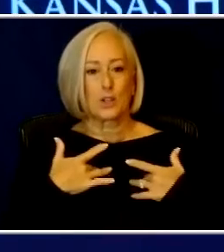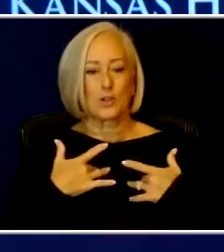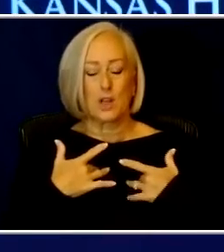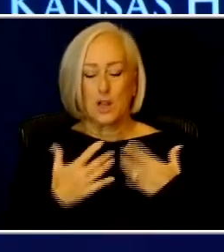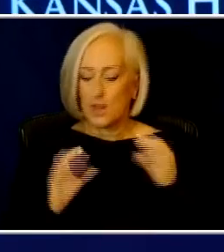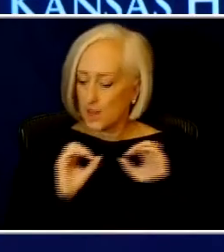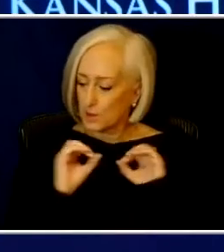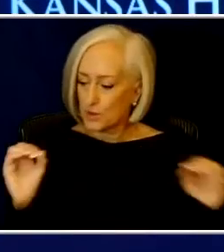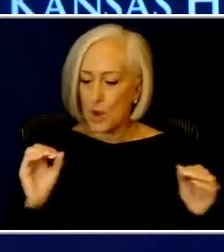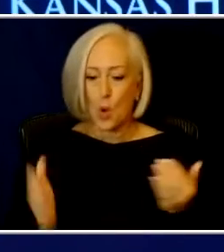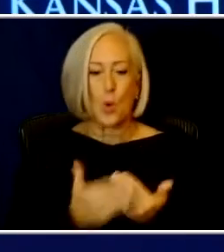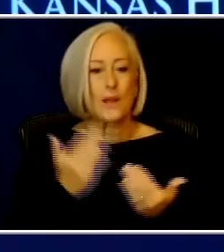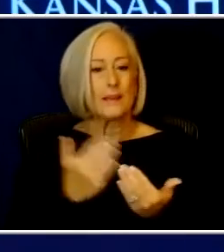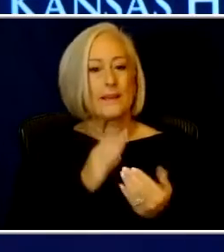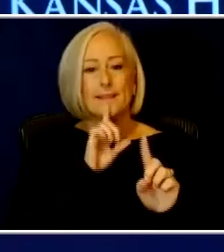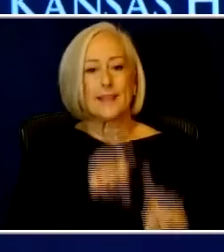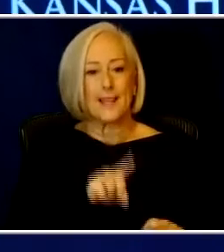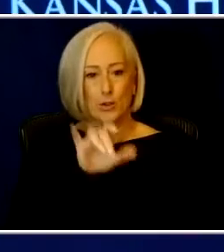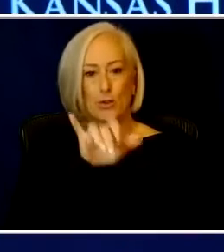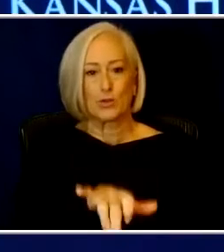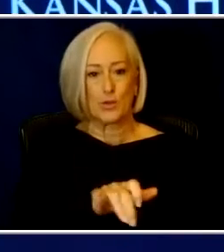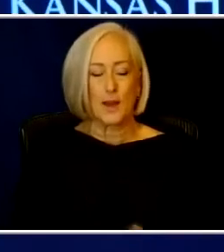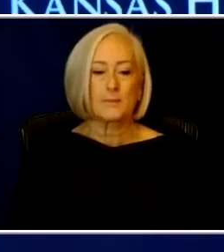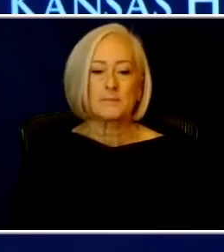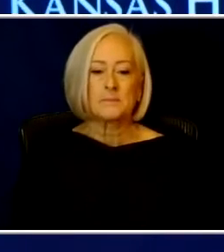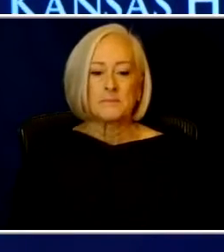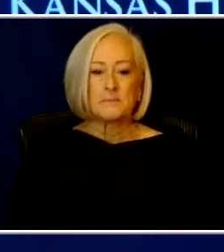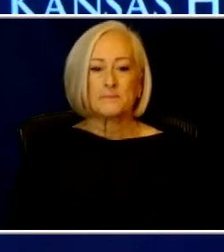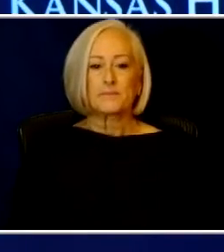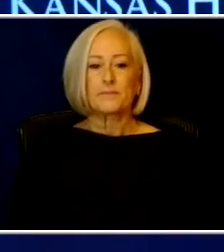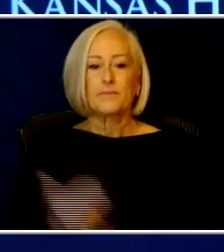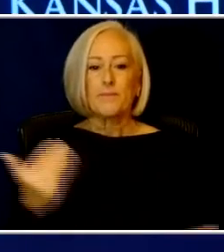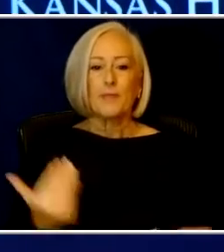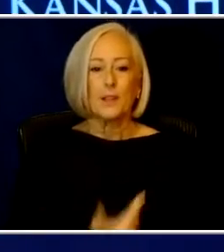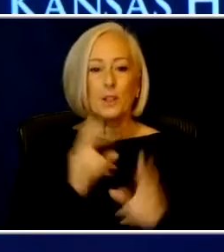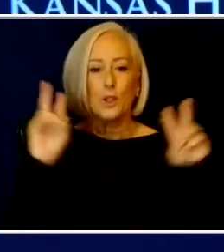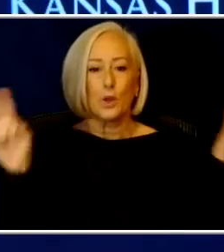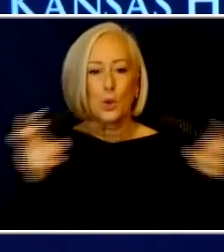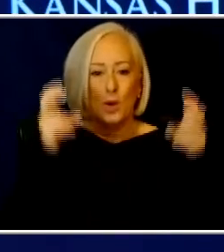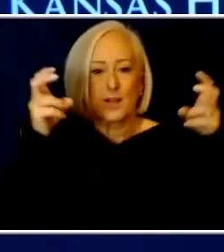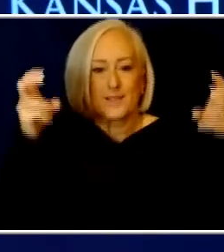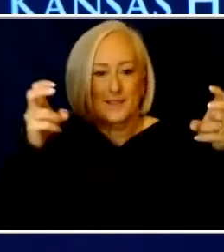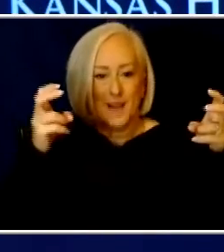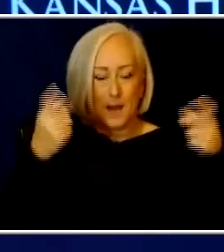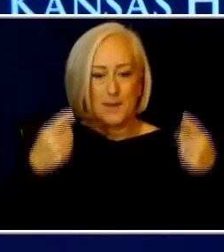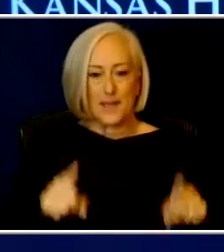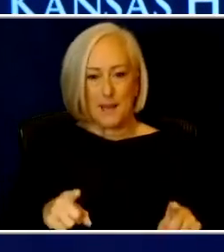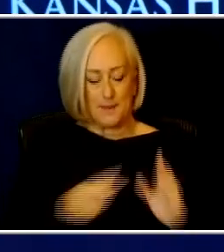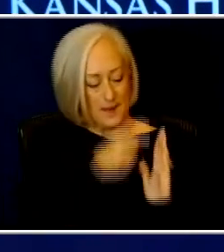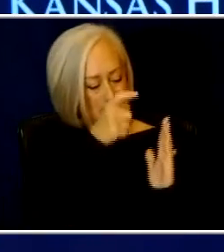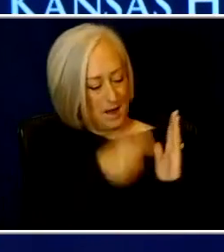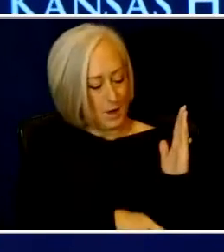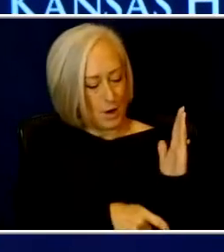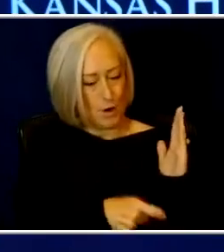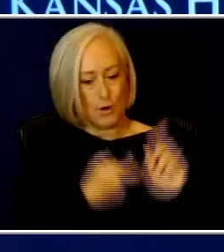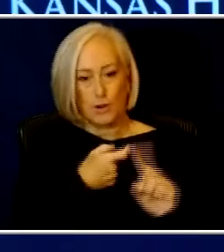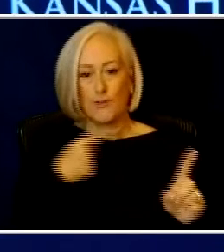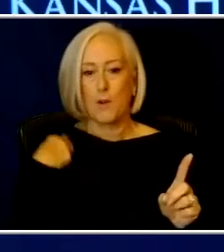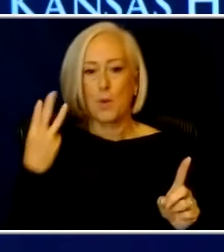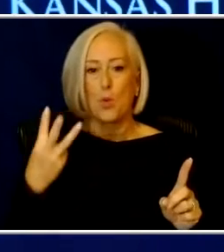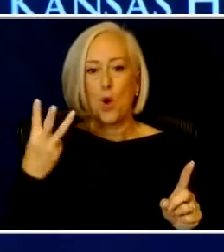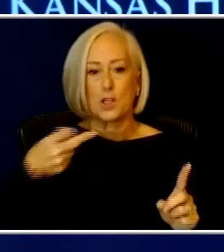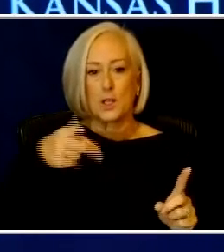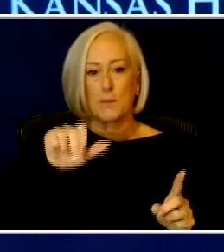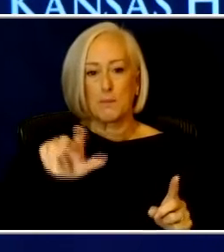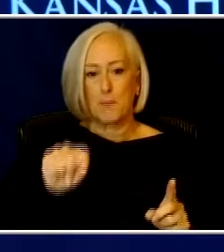just a moment about a new topic that's coming out, and there's an article that was in the Washington Post yesterday. It's